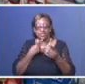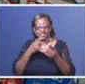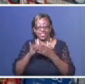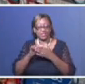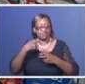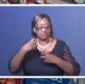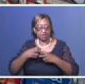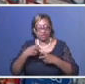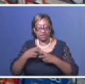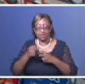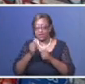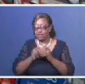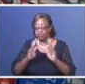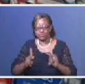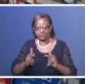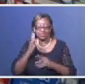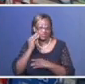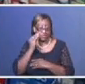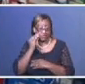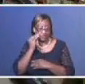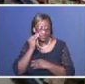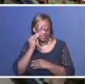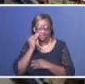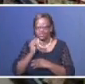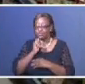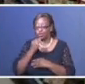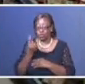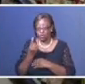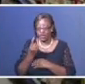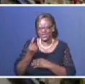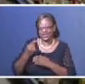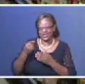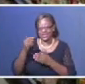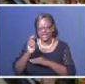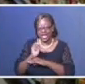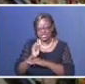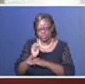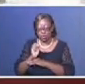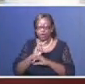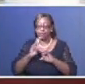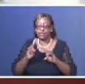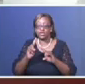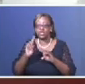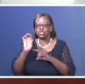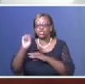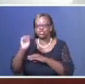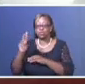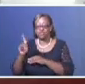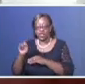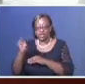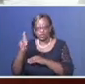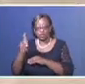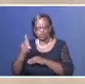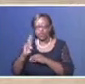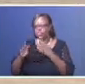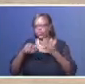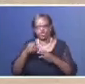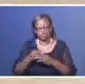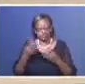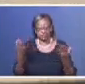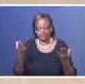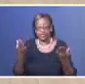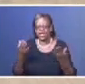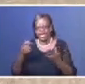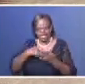whammy and everybody is experiencing it. It's just not Nassau or SuperValu. It is a worldwide thing. And I'm